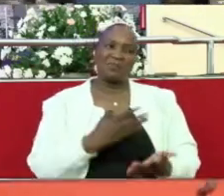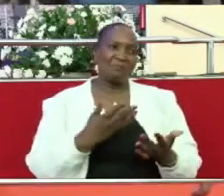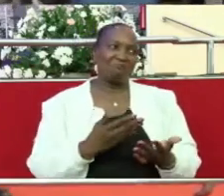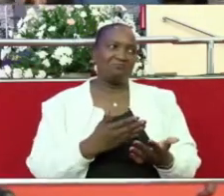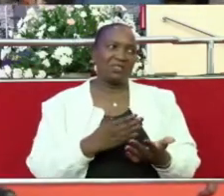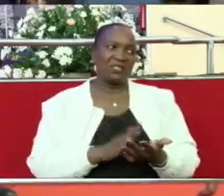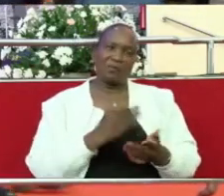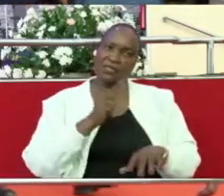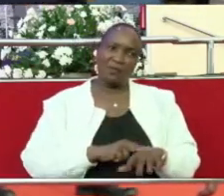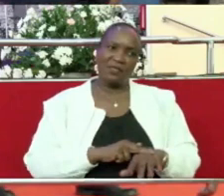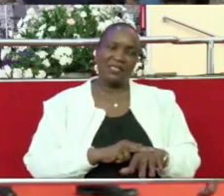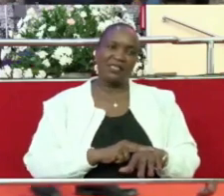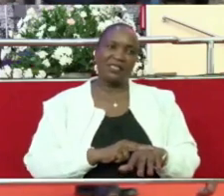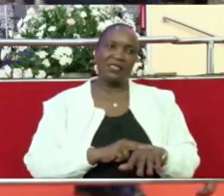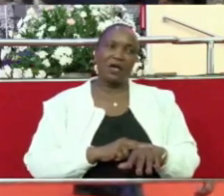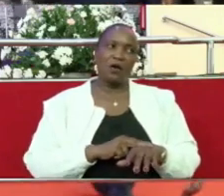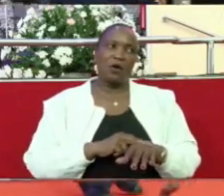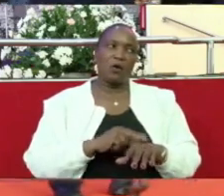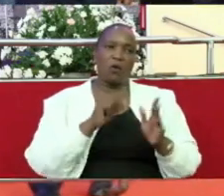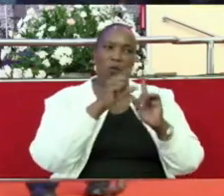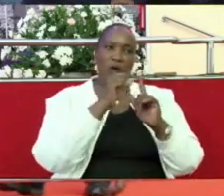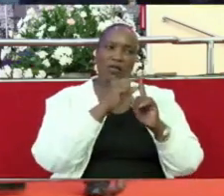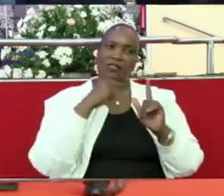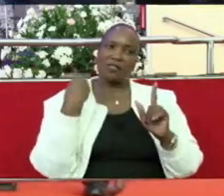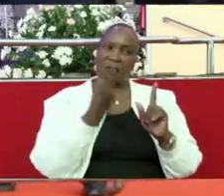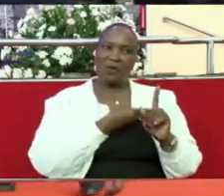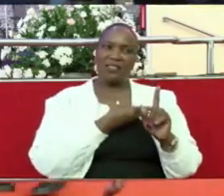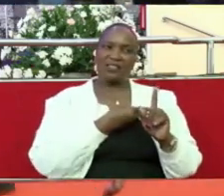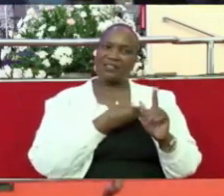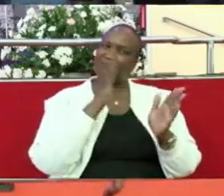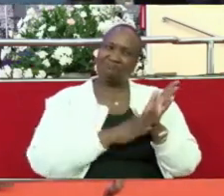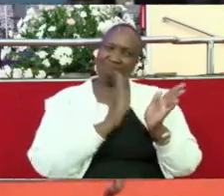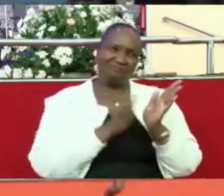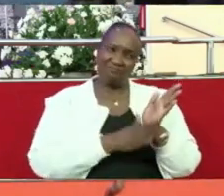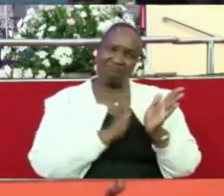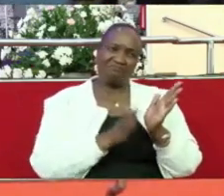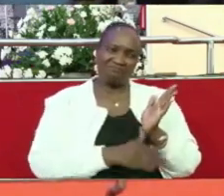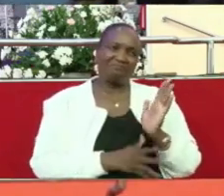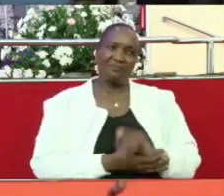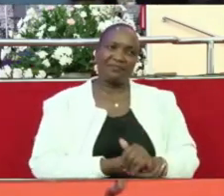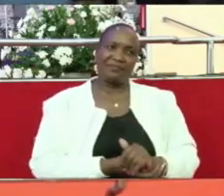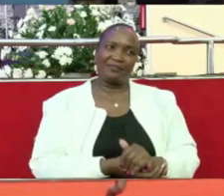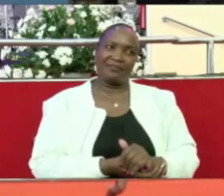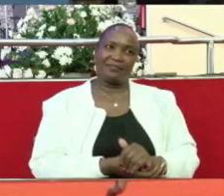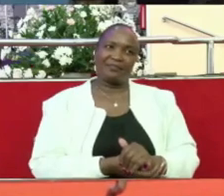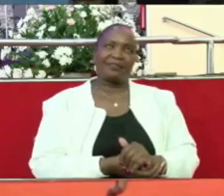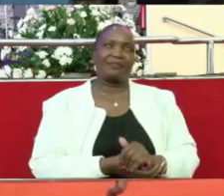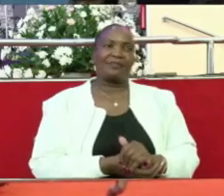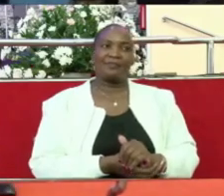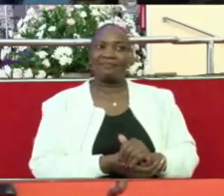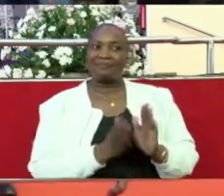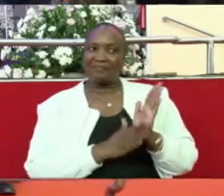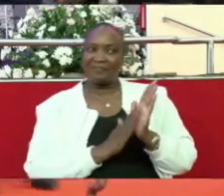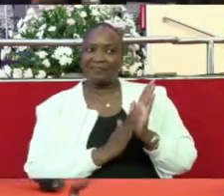Hayana neema. Instead of making the situation to be good, badala ya kufanya hali kuwa njema, you antagonize people.